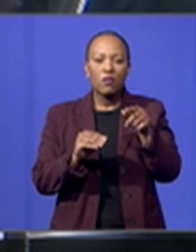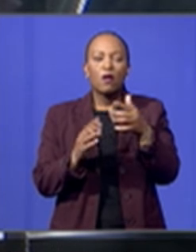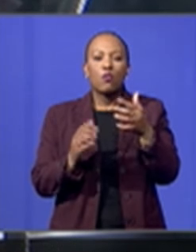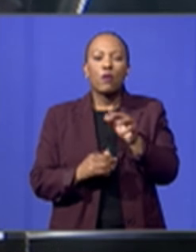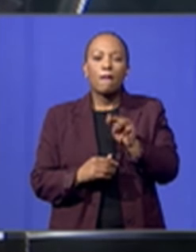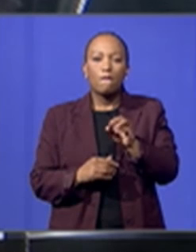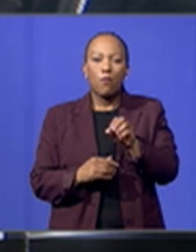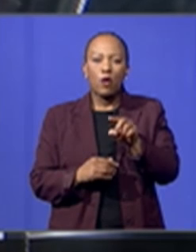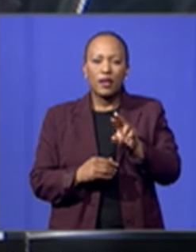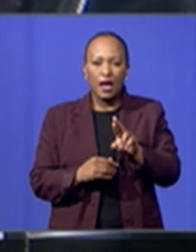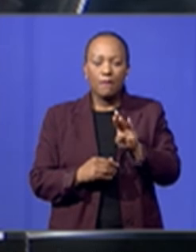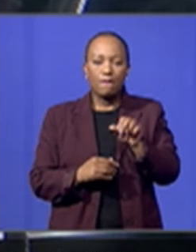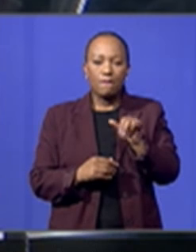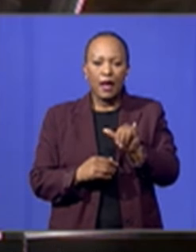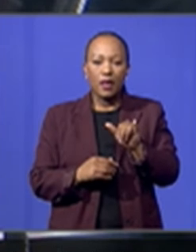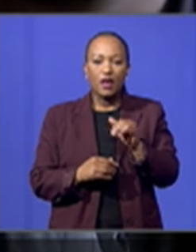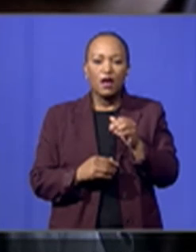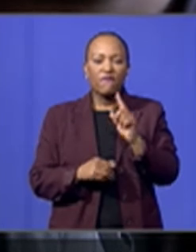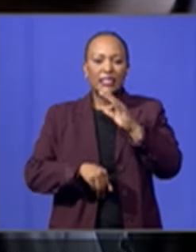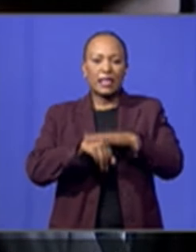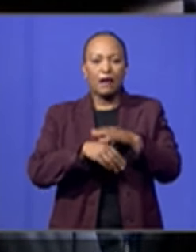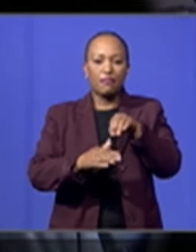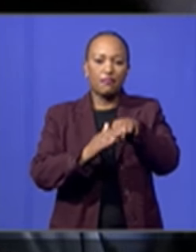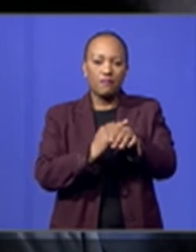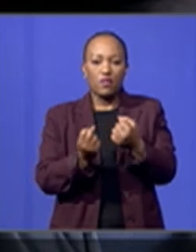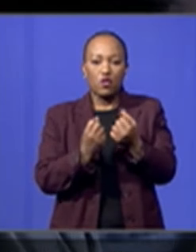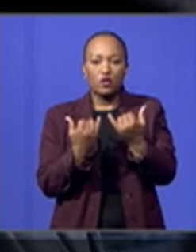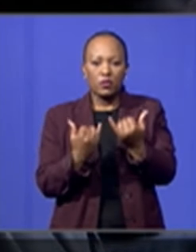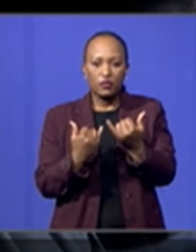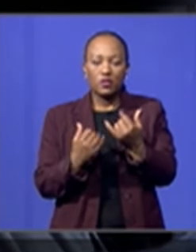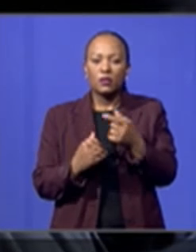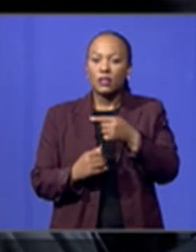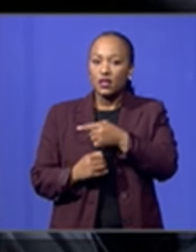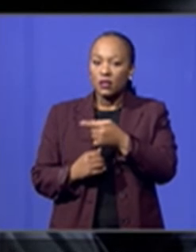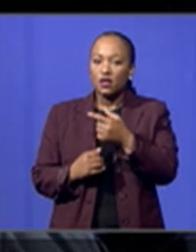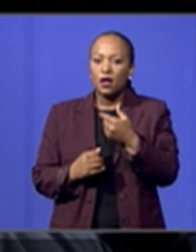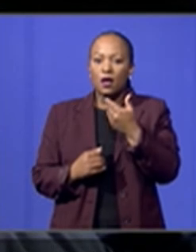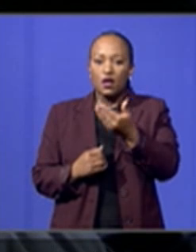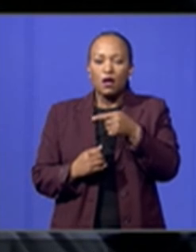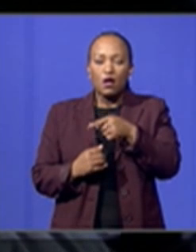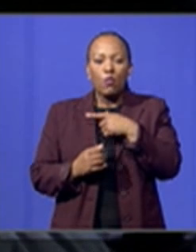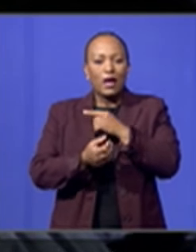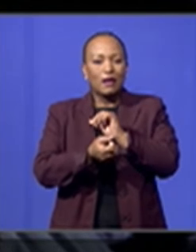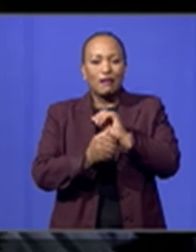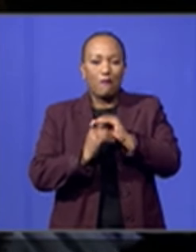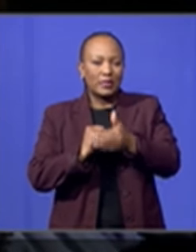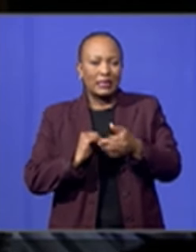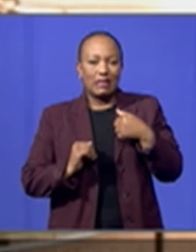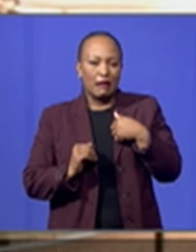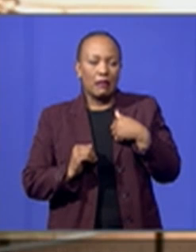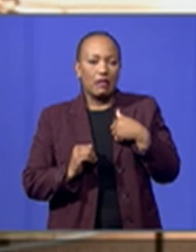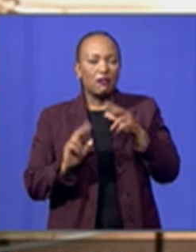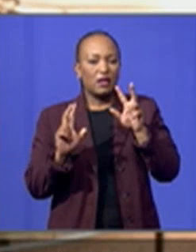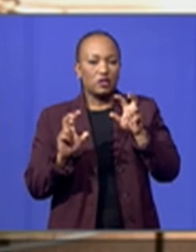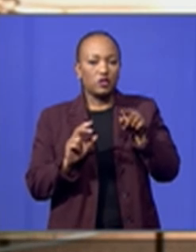Modebey morago ga go tlhagelela lekgetlo la ntlha kwa kgotlatshekelo se ka ntlha ya mabaka a pabalesego go ya ka puso.